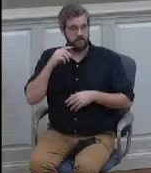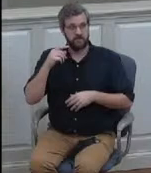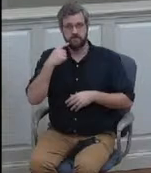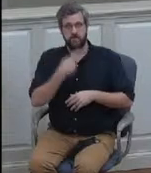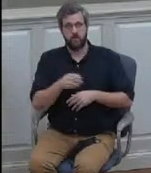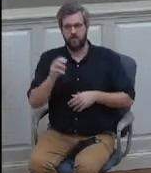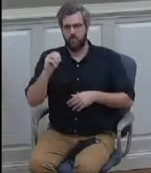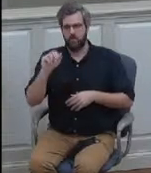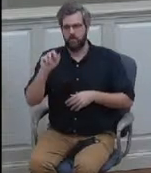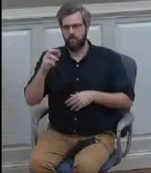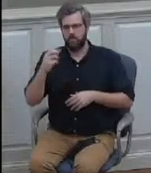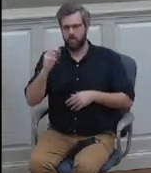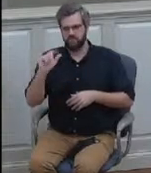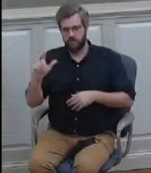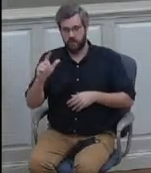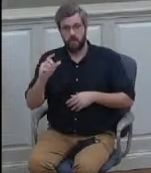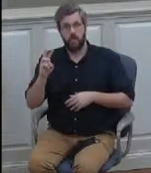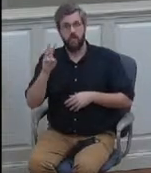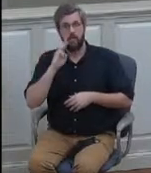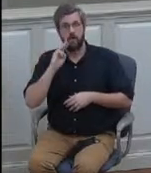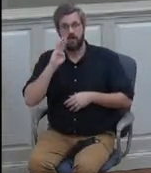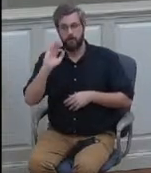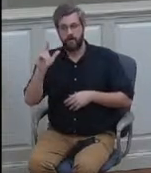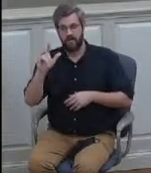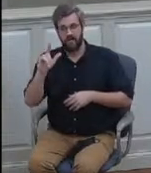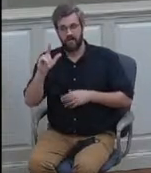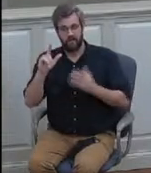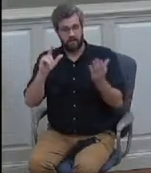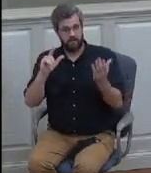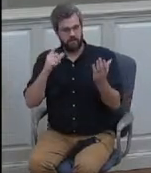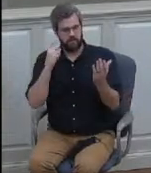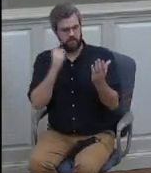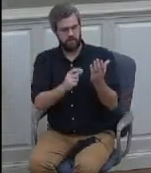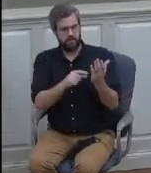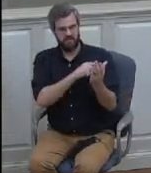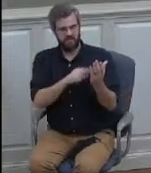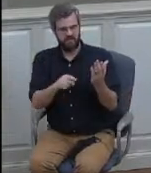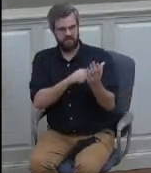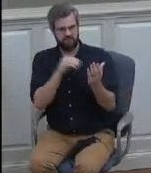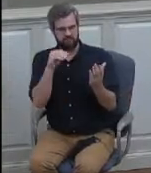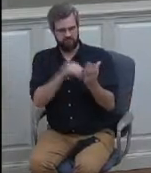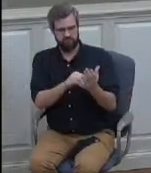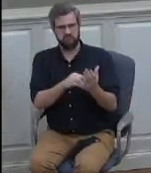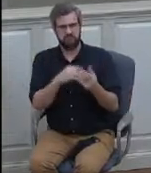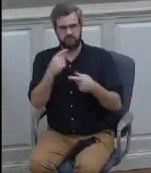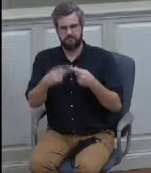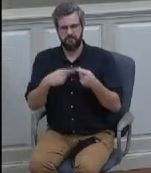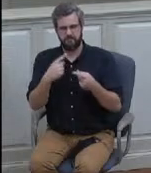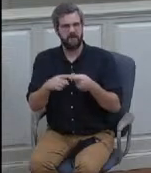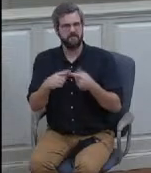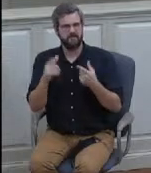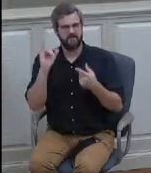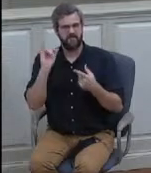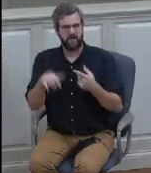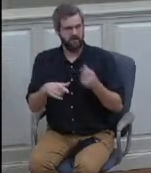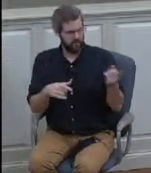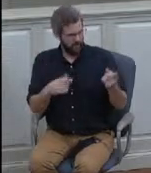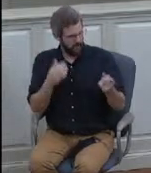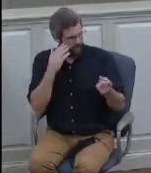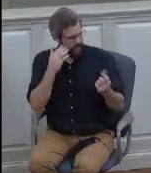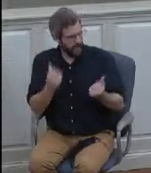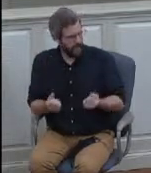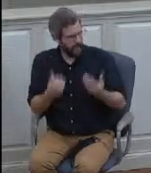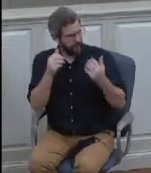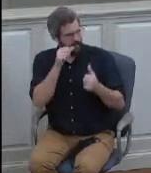Marshall, put a note on the text box on the water bills. We can add a comment about that. I think you're limited in how